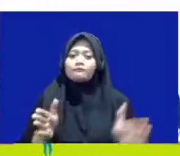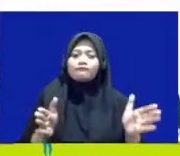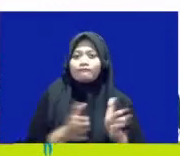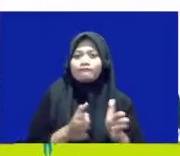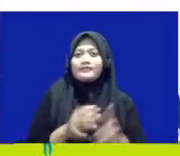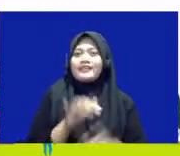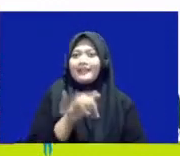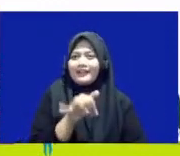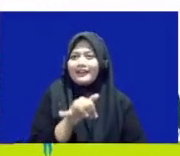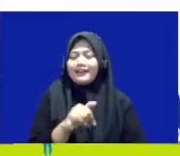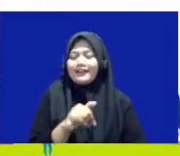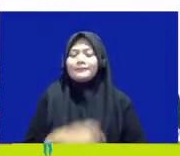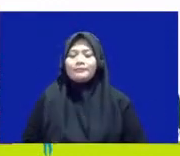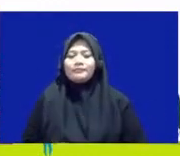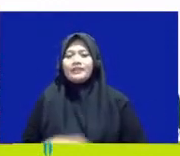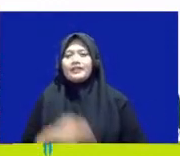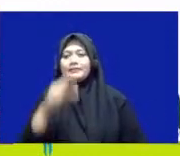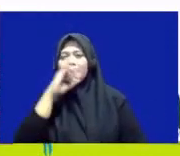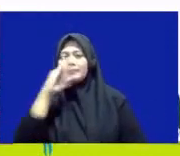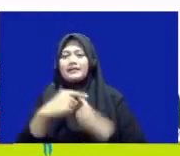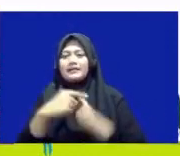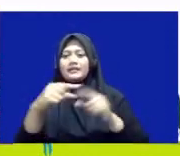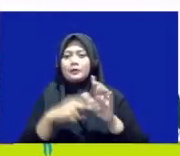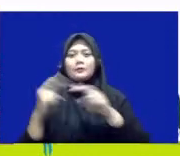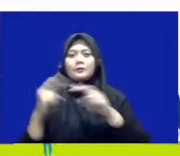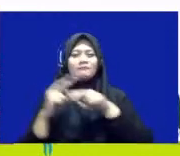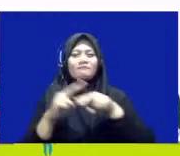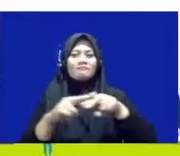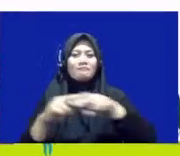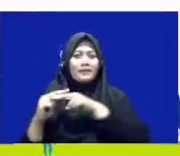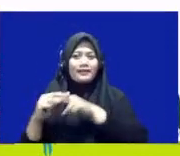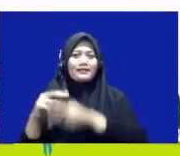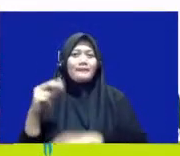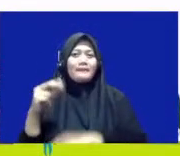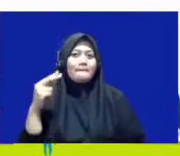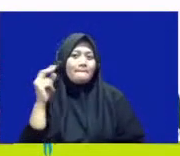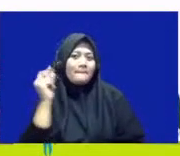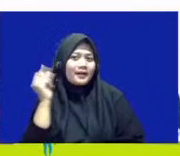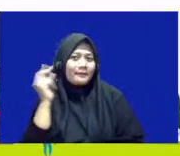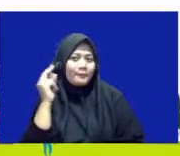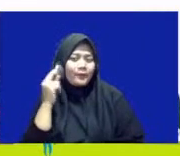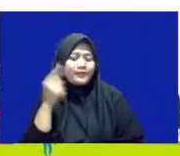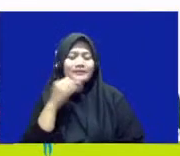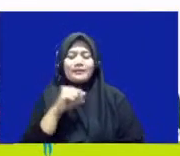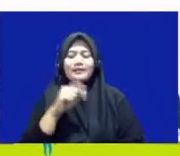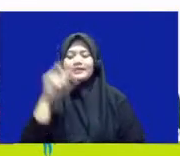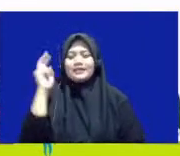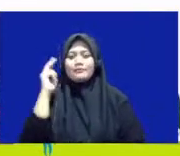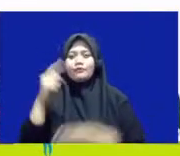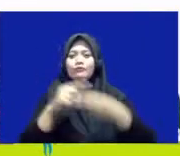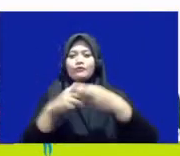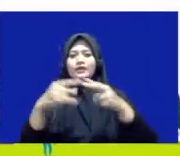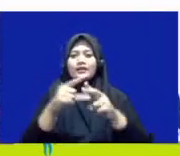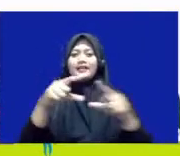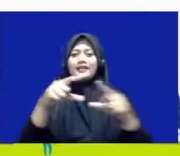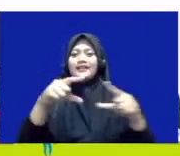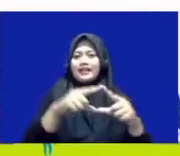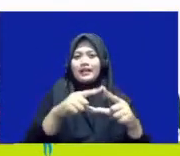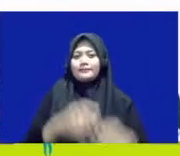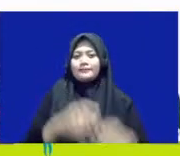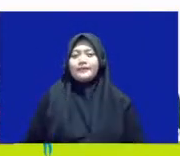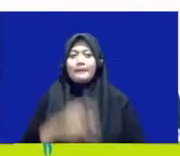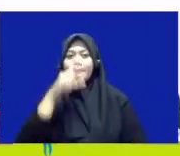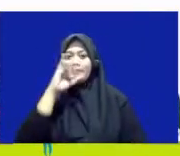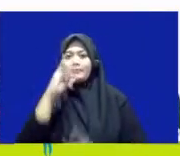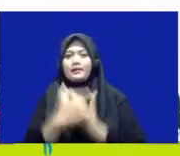women. We saw directly from Ms. Farida. She explained so the role of women, and also Pak Ian mentioned about women and men have diverse